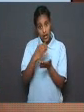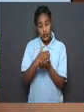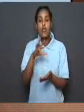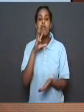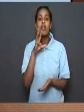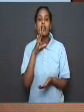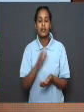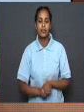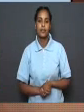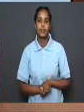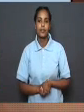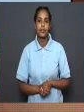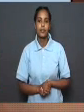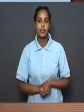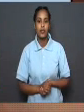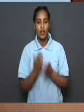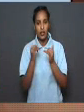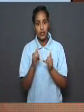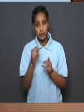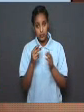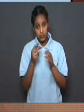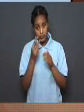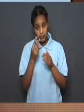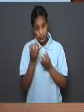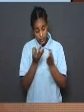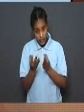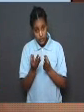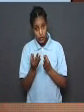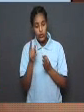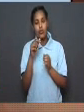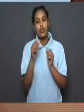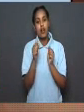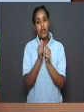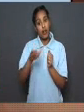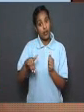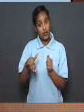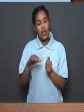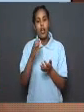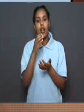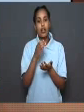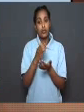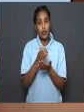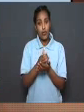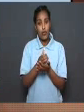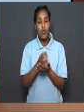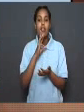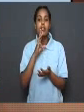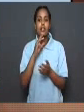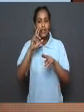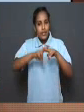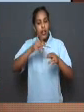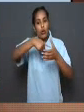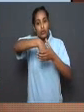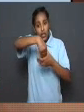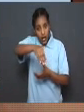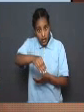water. Let us pretend that you have left a glass of water sitting